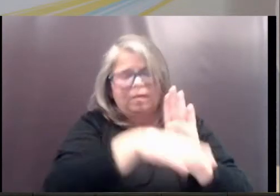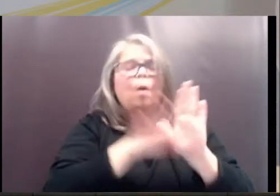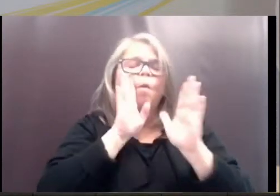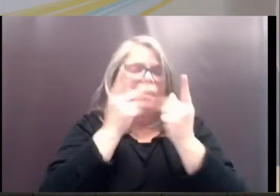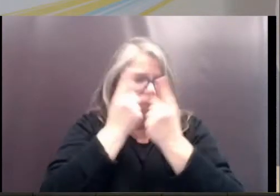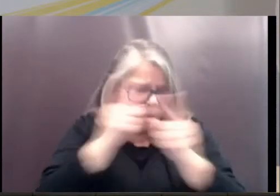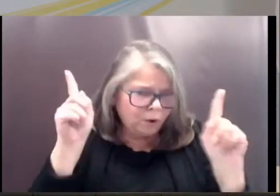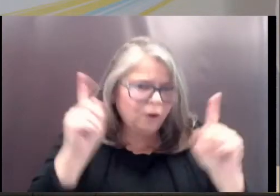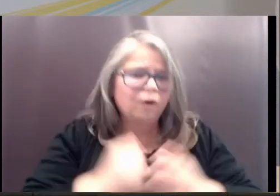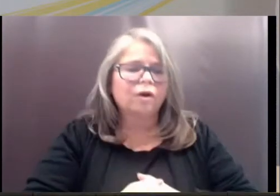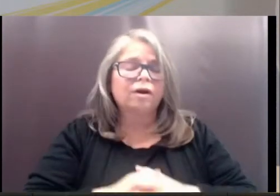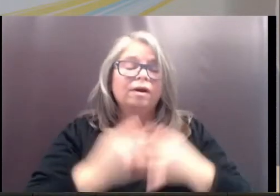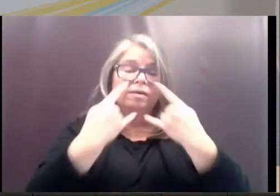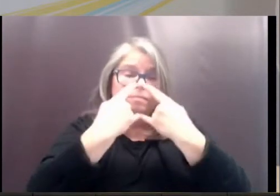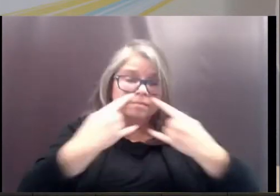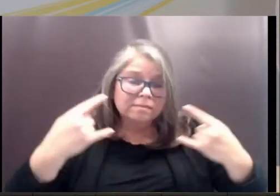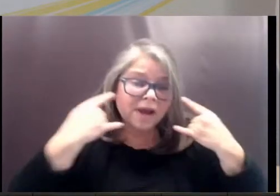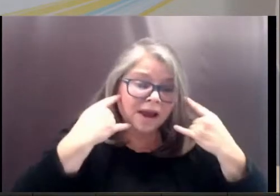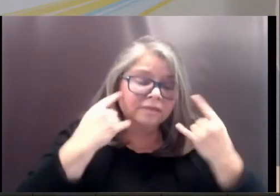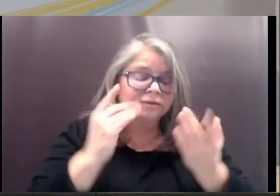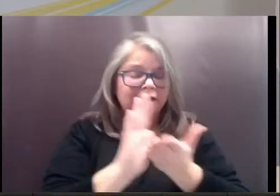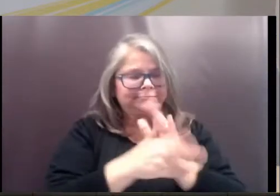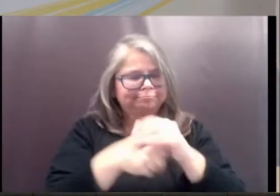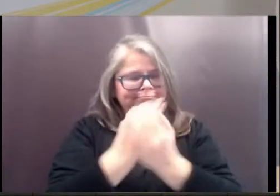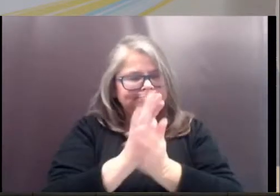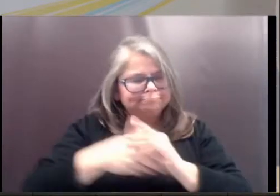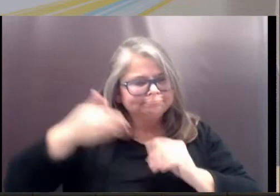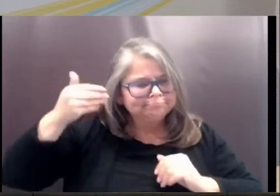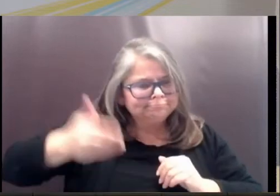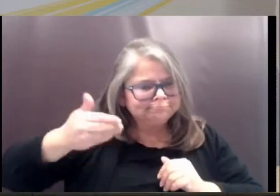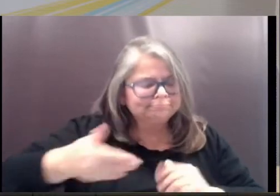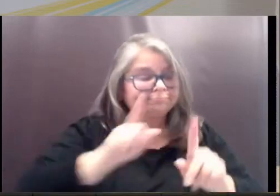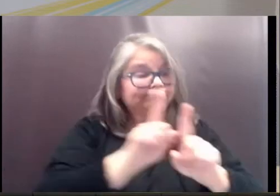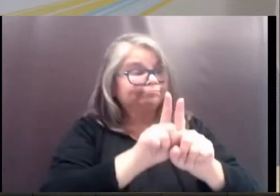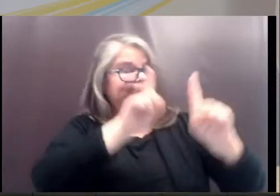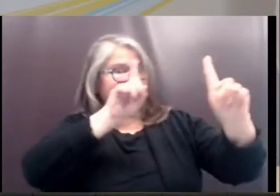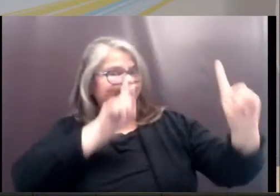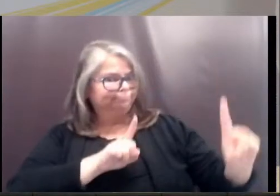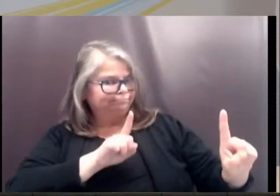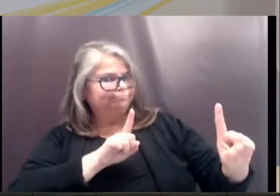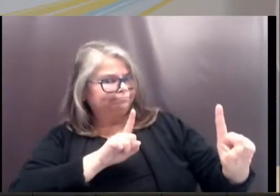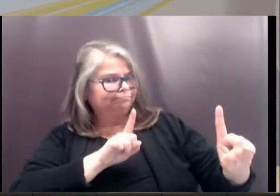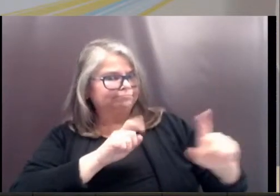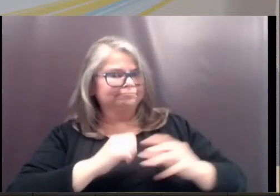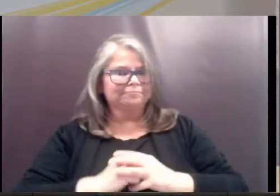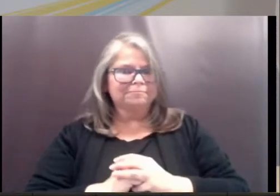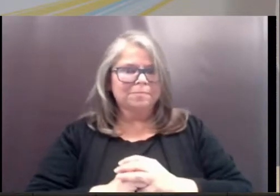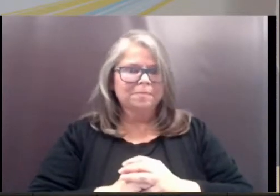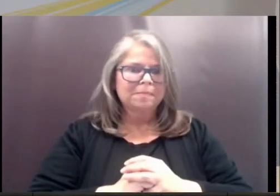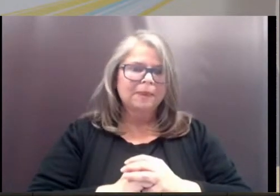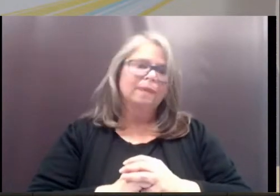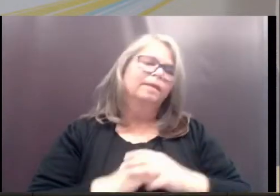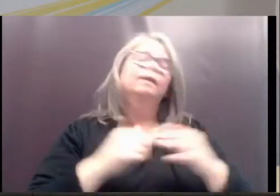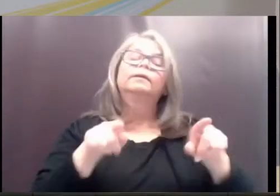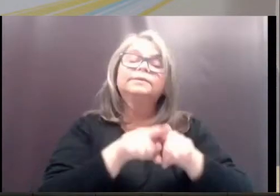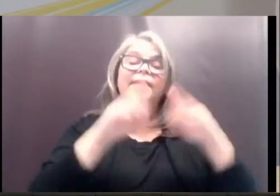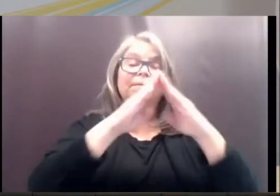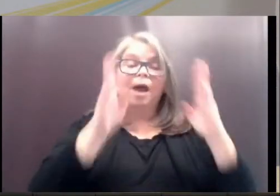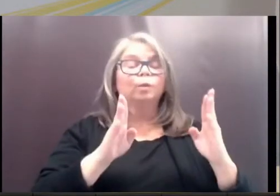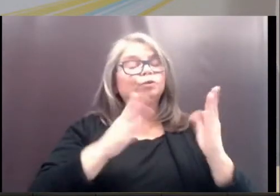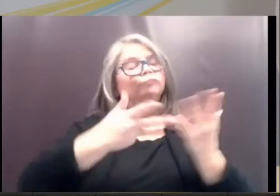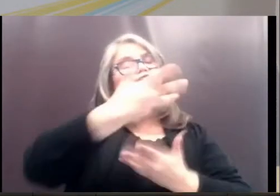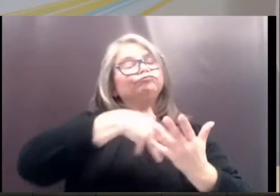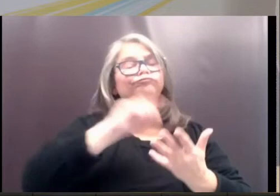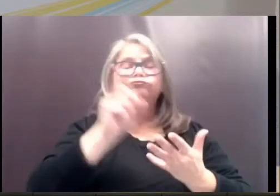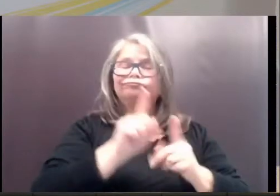hands often, maintaining that physical distance at least 6 feet from other people outside your household, keeping our contacts small